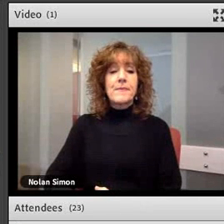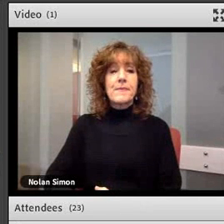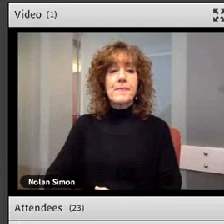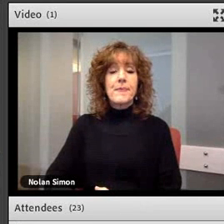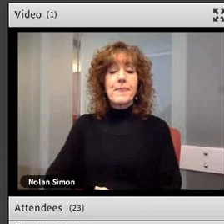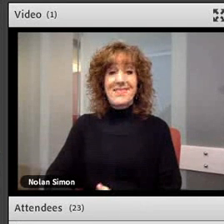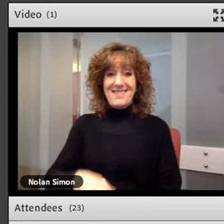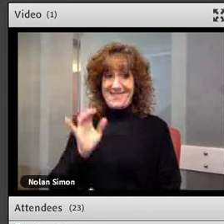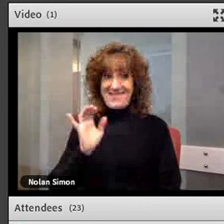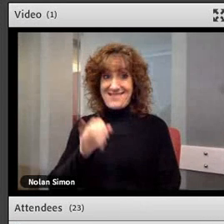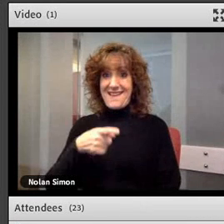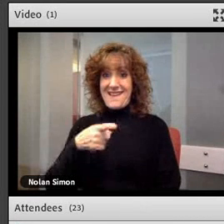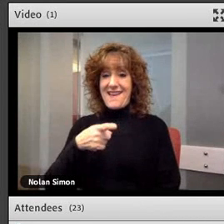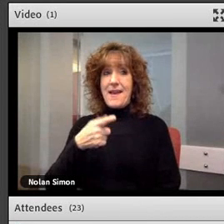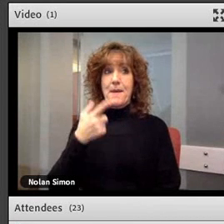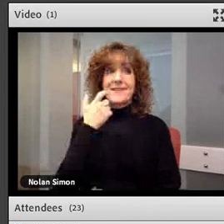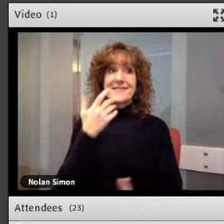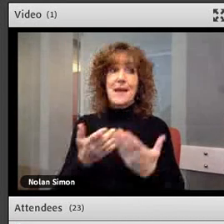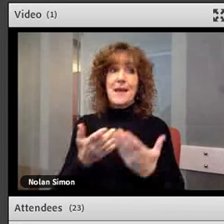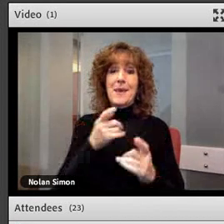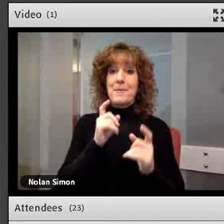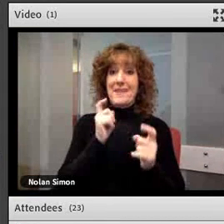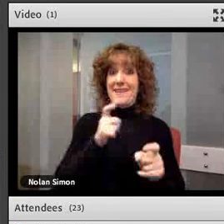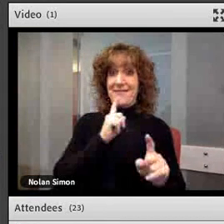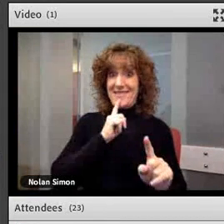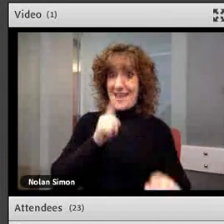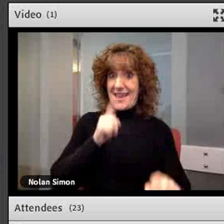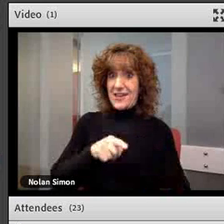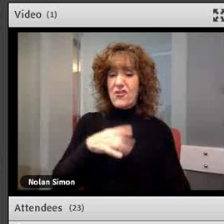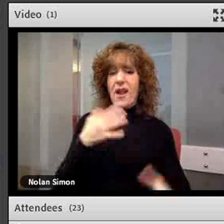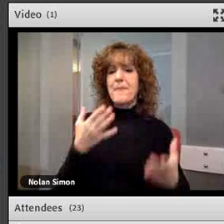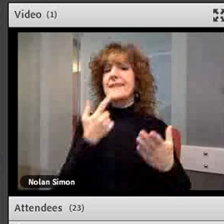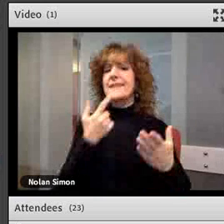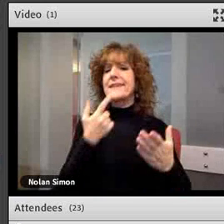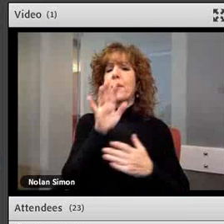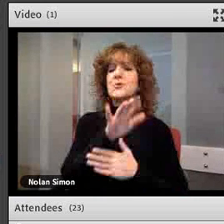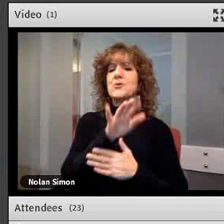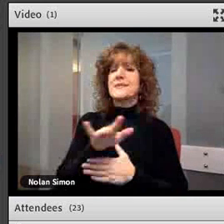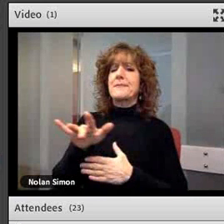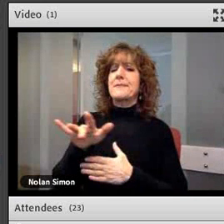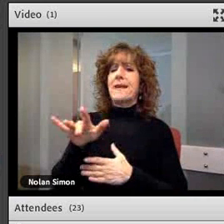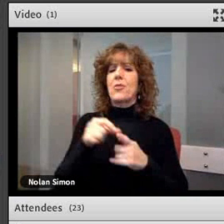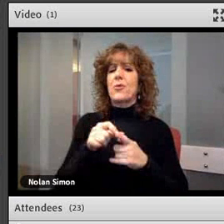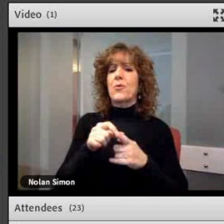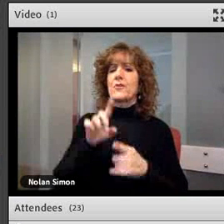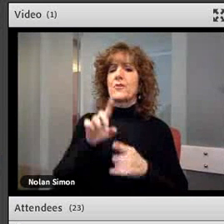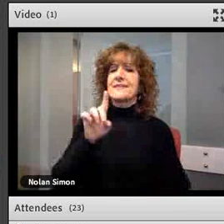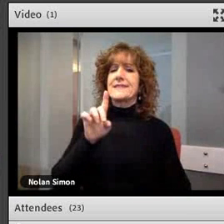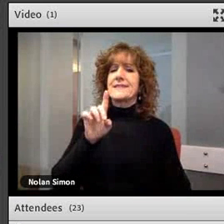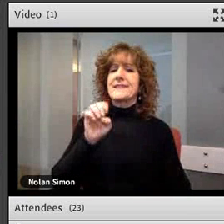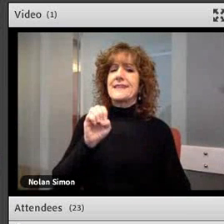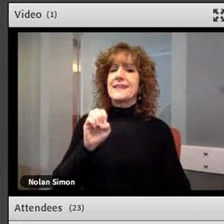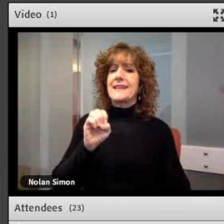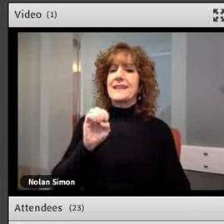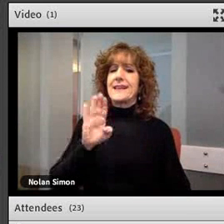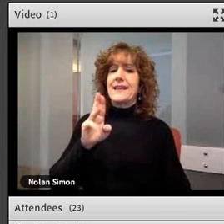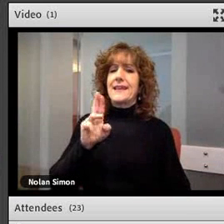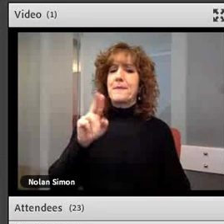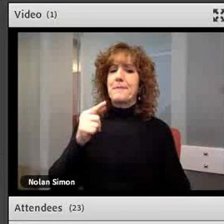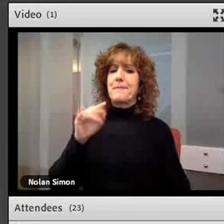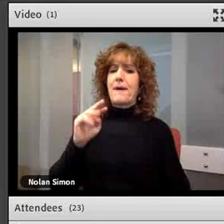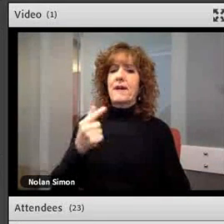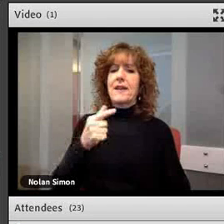Now here, because this might give away the answer, I might say, I think I want to finger spell that word when the students see it,